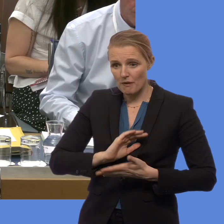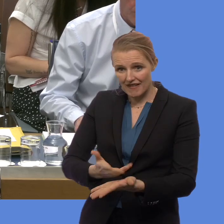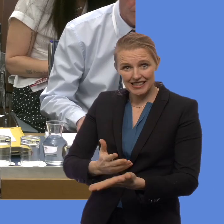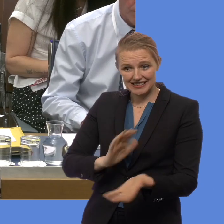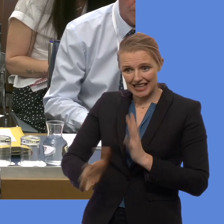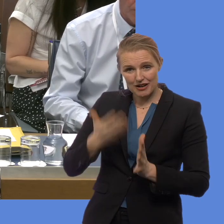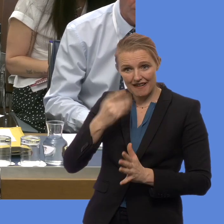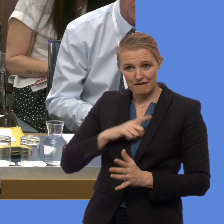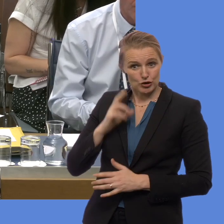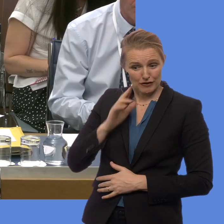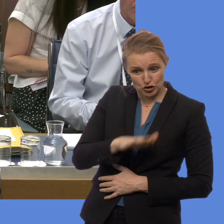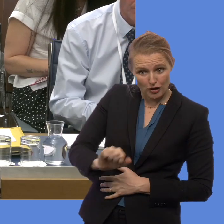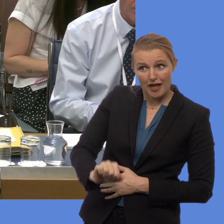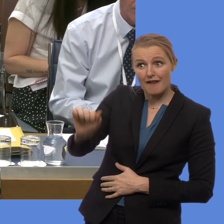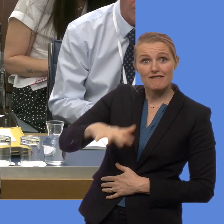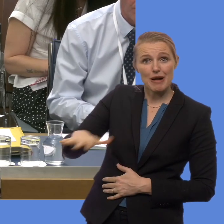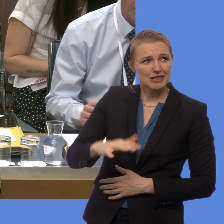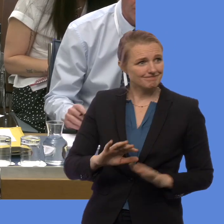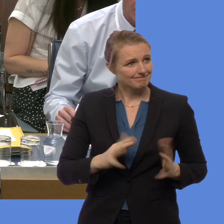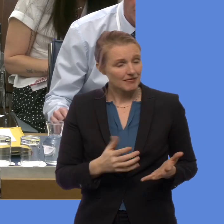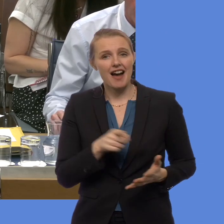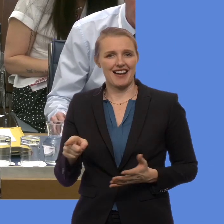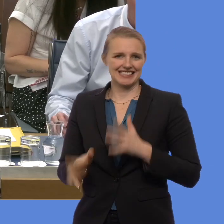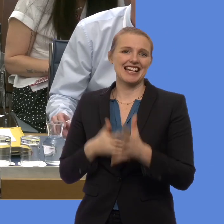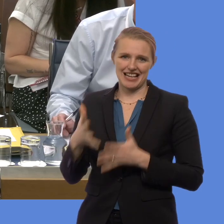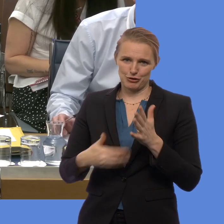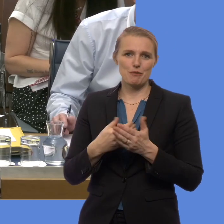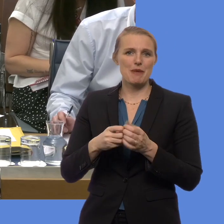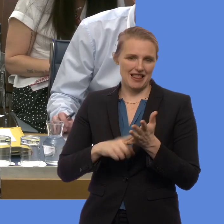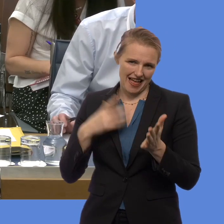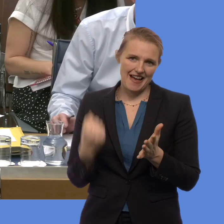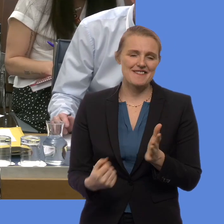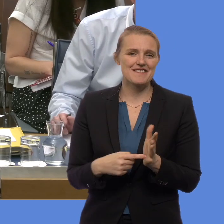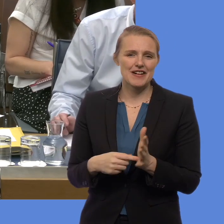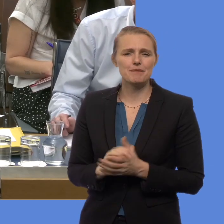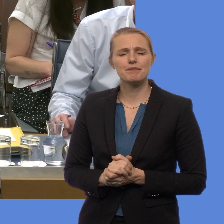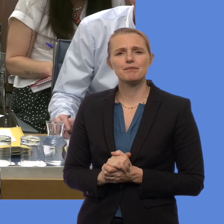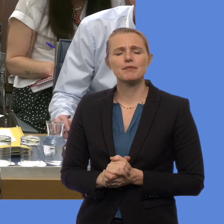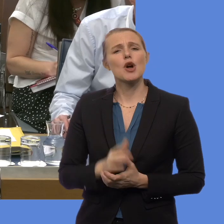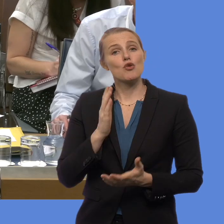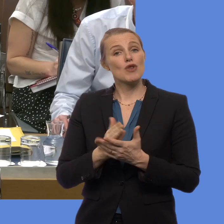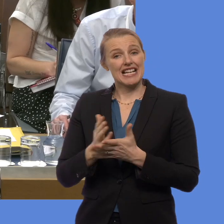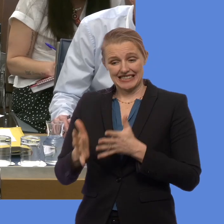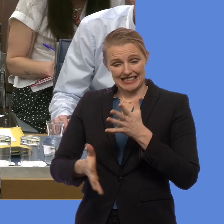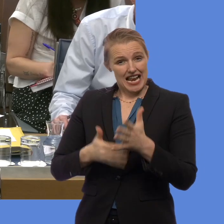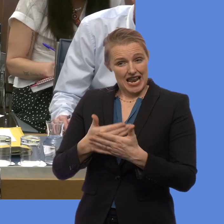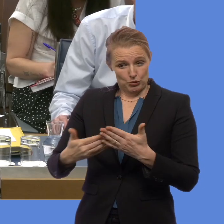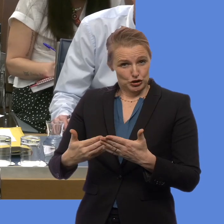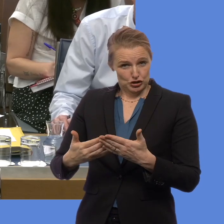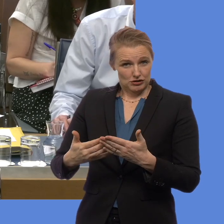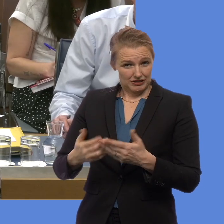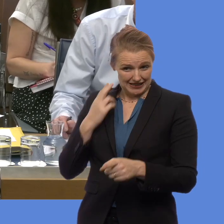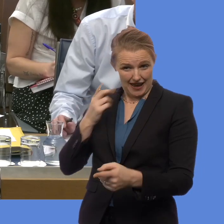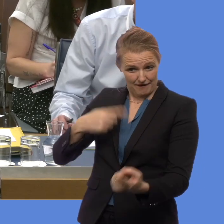and their families. The Sign Language Bill does this. The social exclusion of sign language users is a pervasive